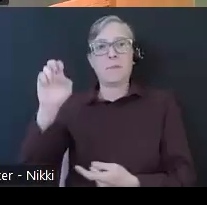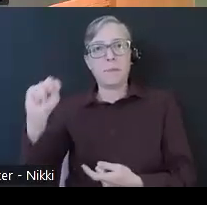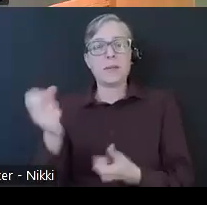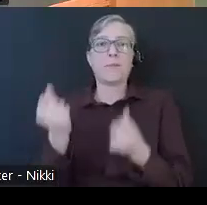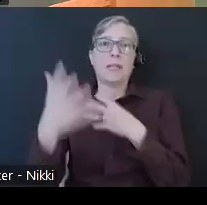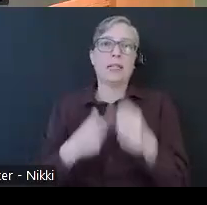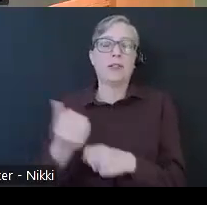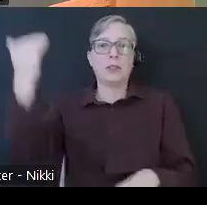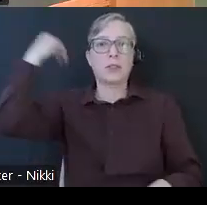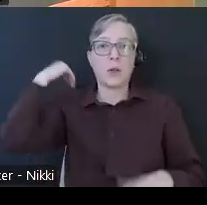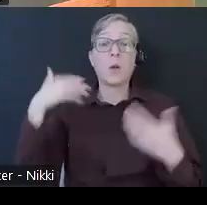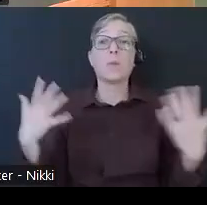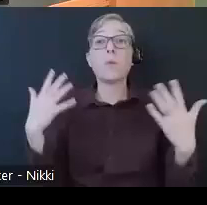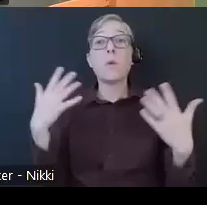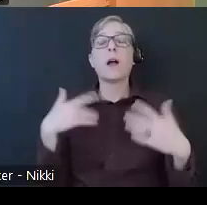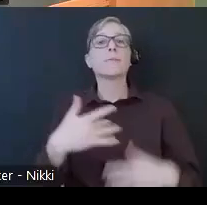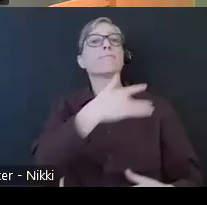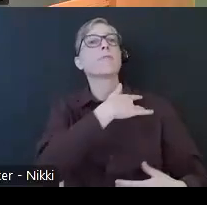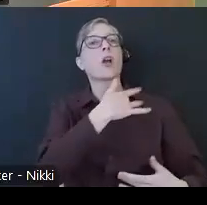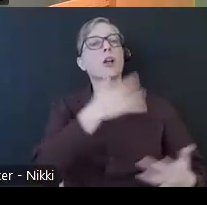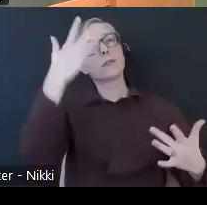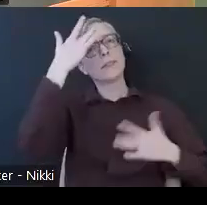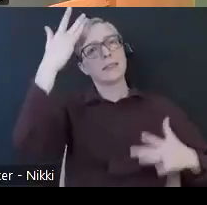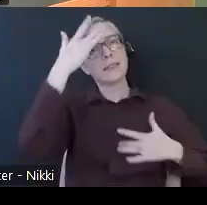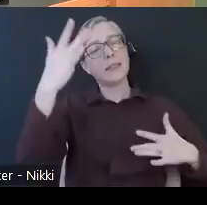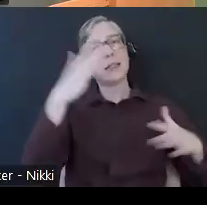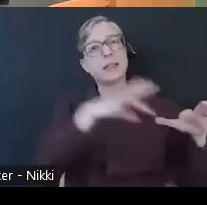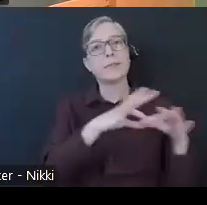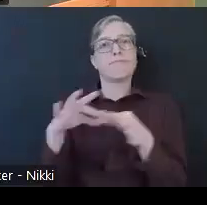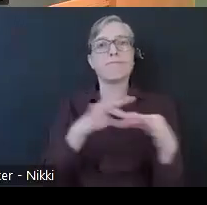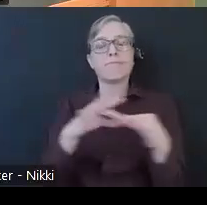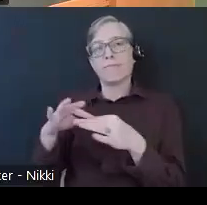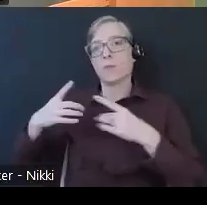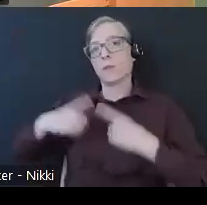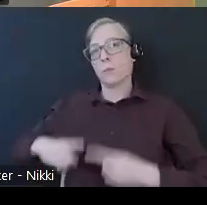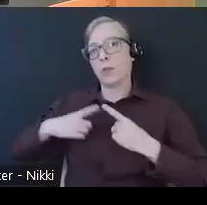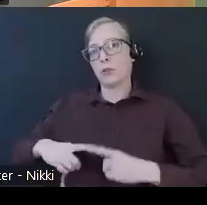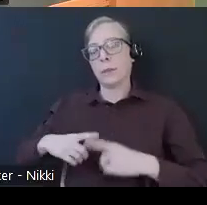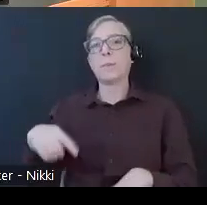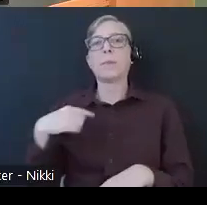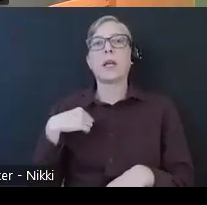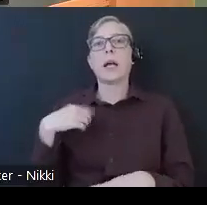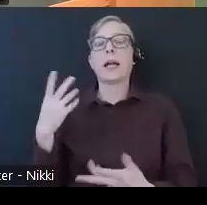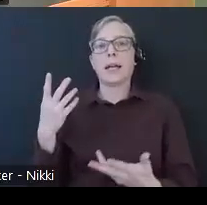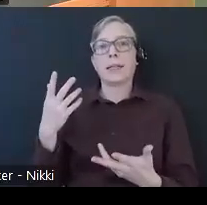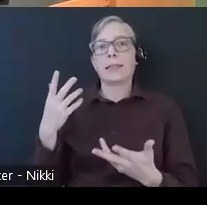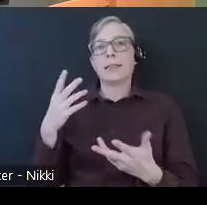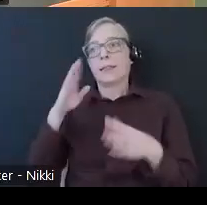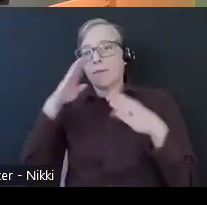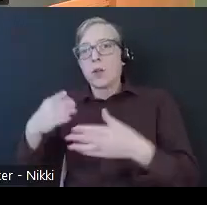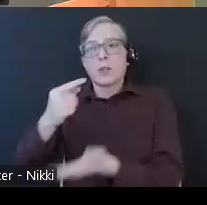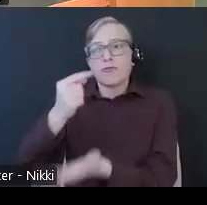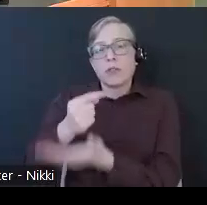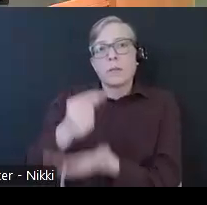and depression, and looking at the impact of treating depression in patients with cardiovascular disease. But I